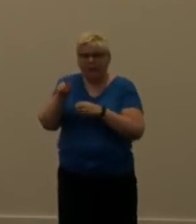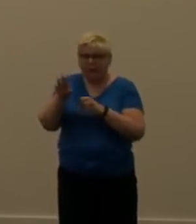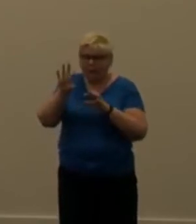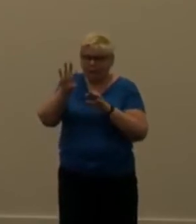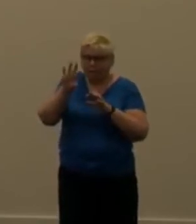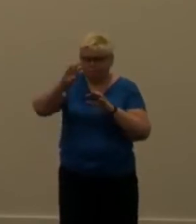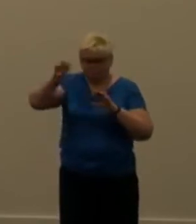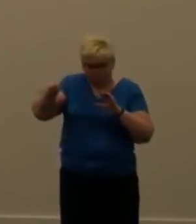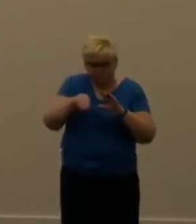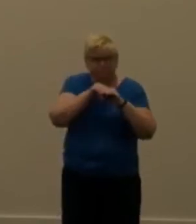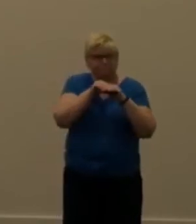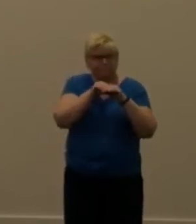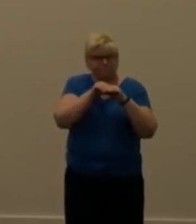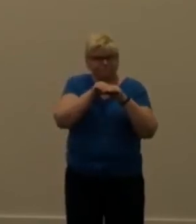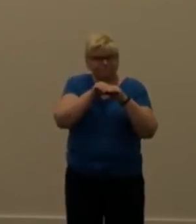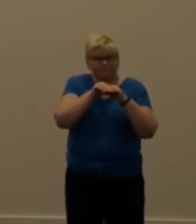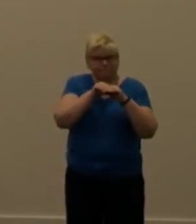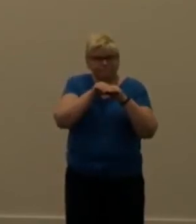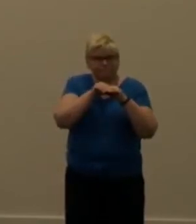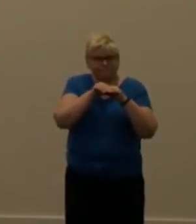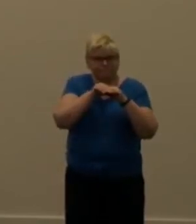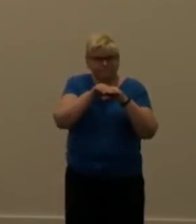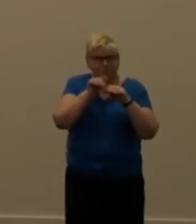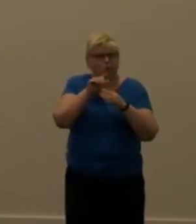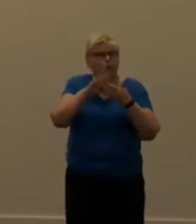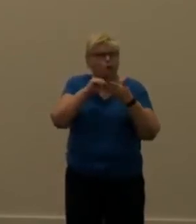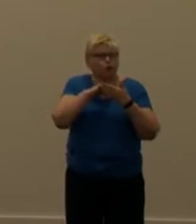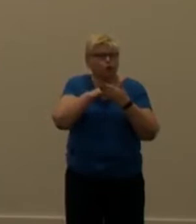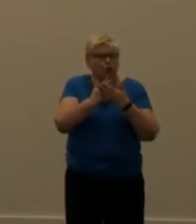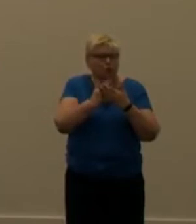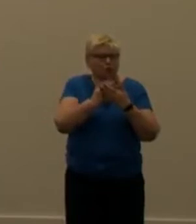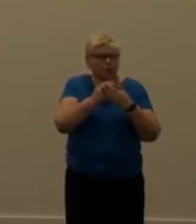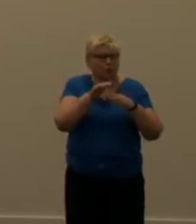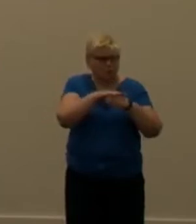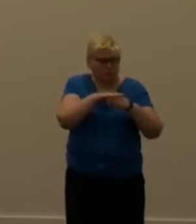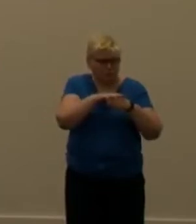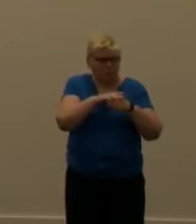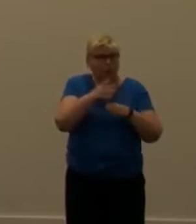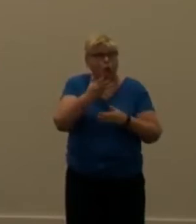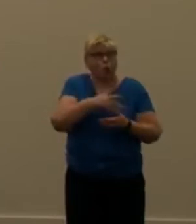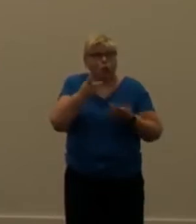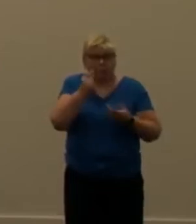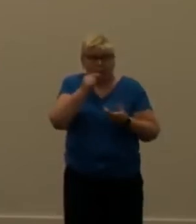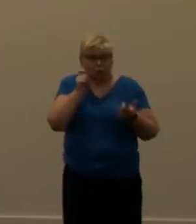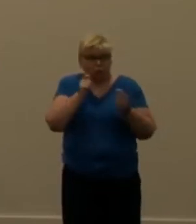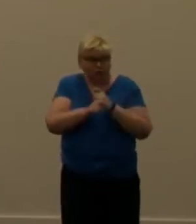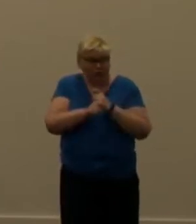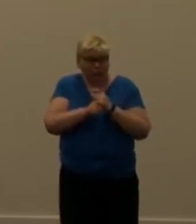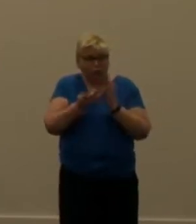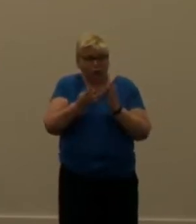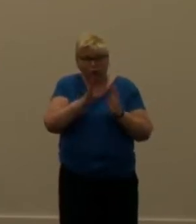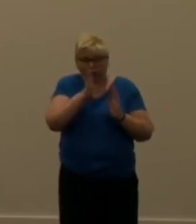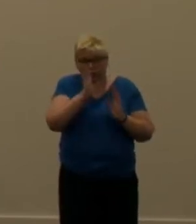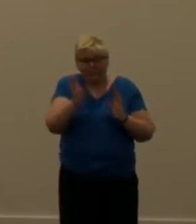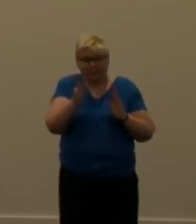expense list, to the SharePoint list. I want to be able to change, to redirect